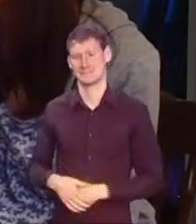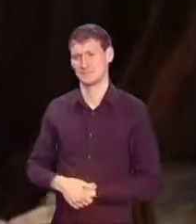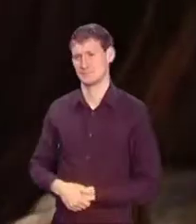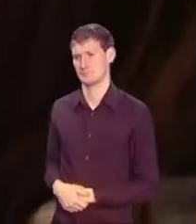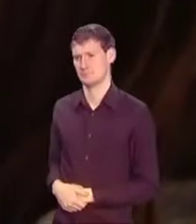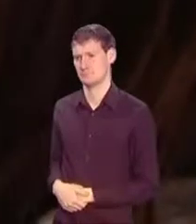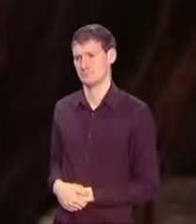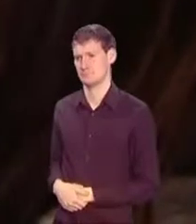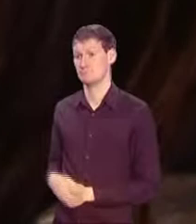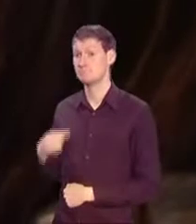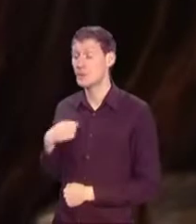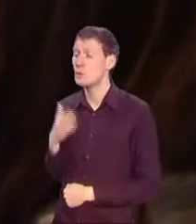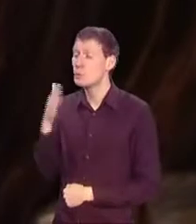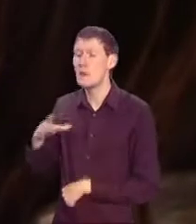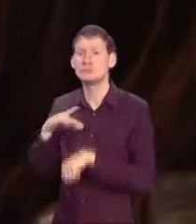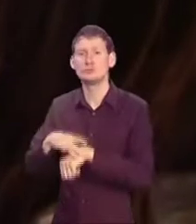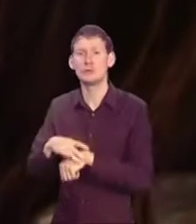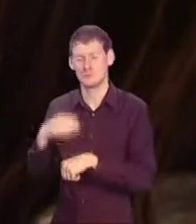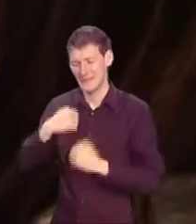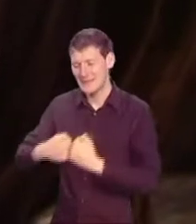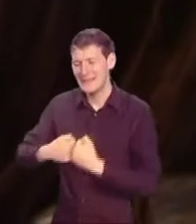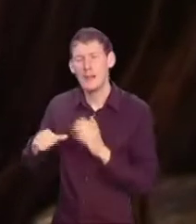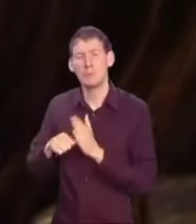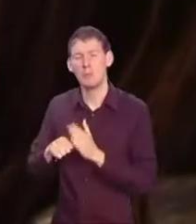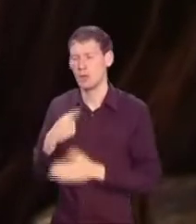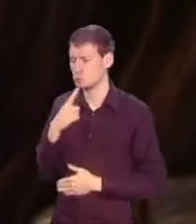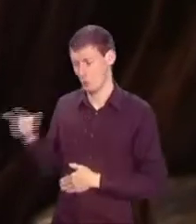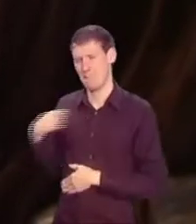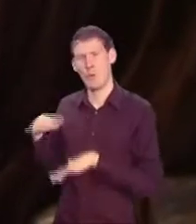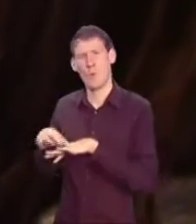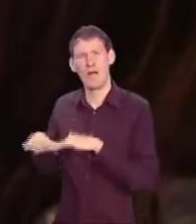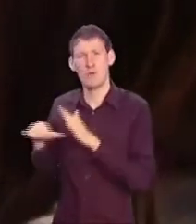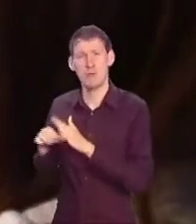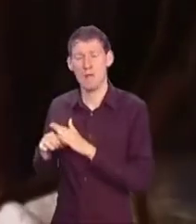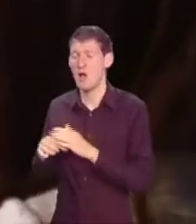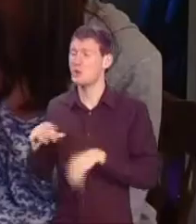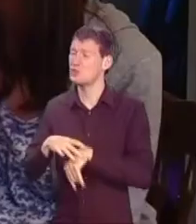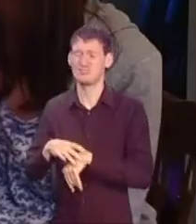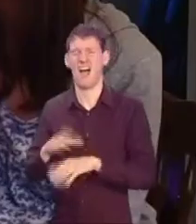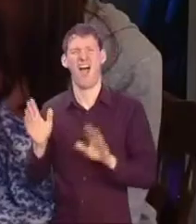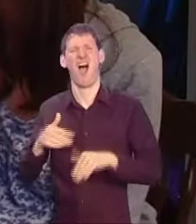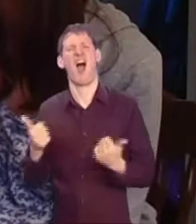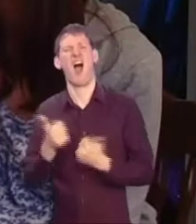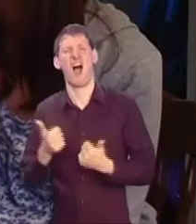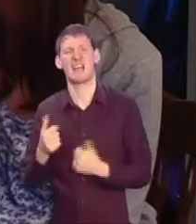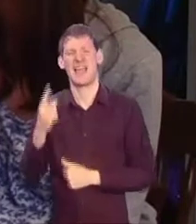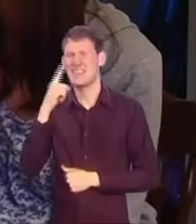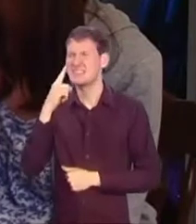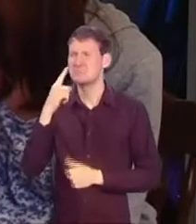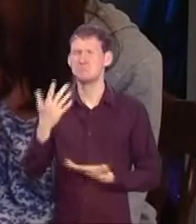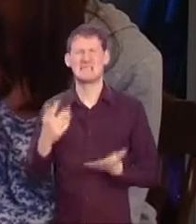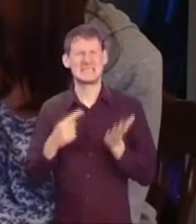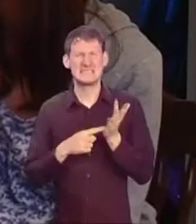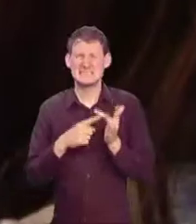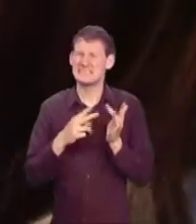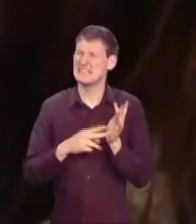headache. I mentioned you to the doctor when I went about my knee, but he wasn't too concerned. He said it was